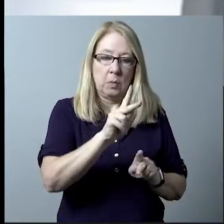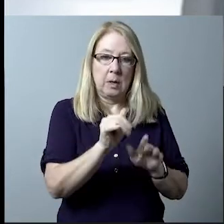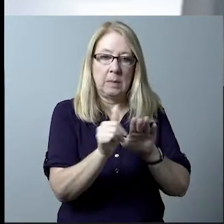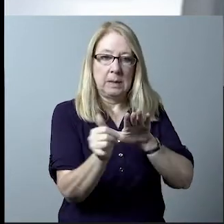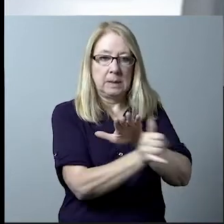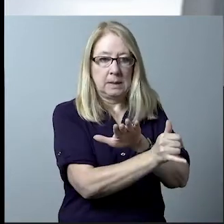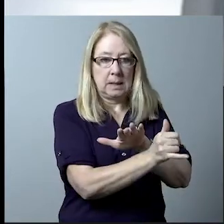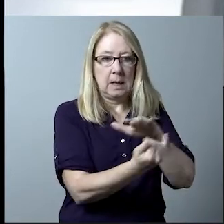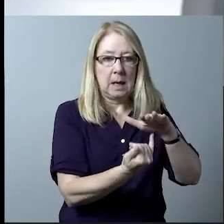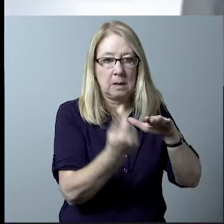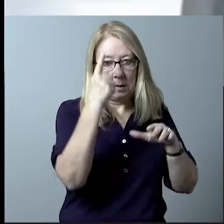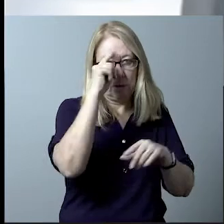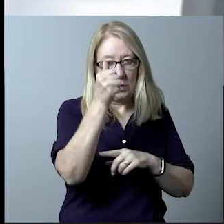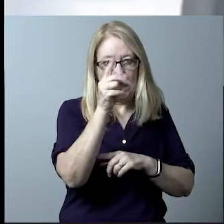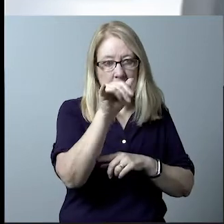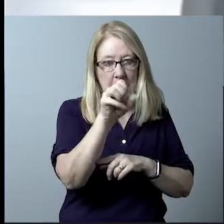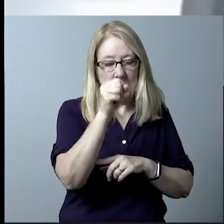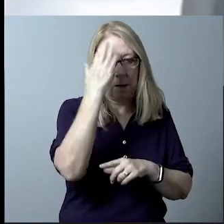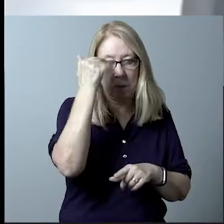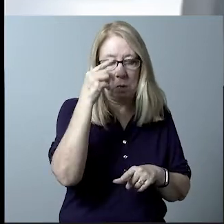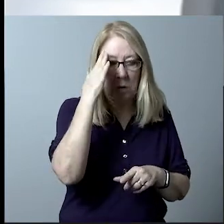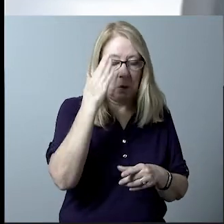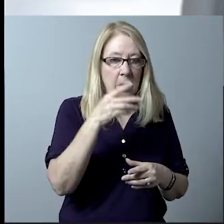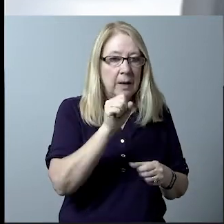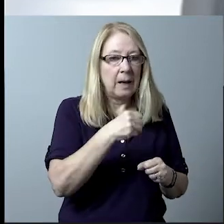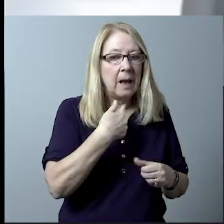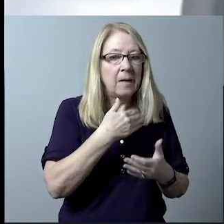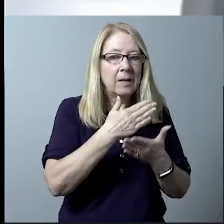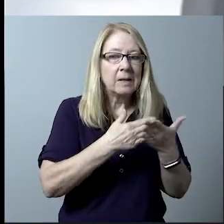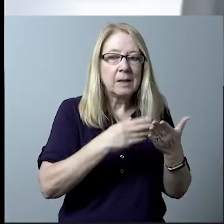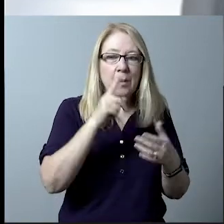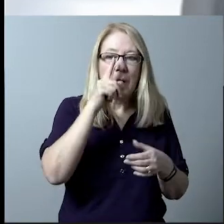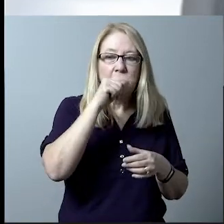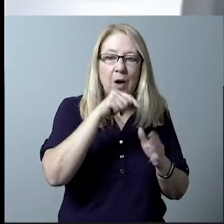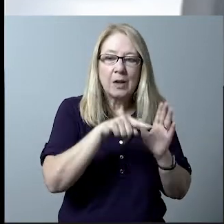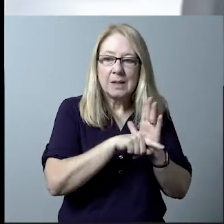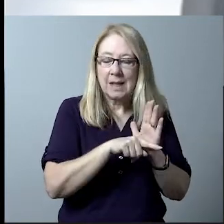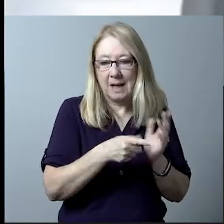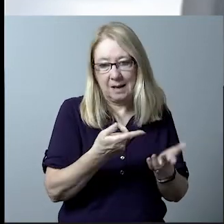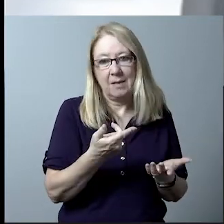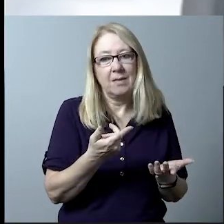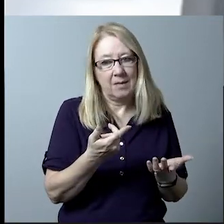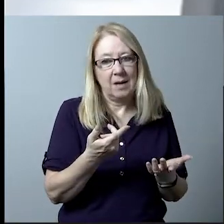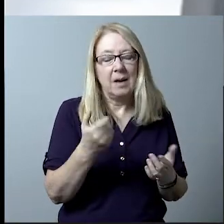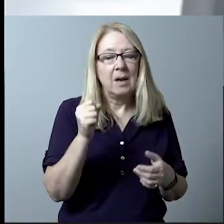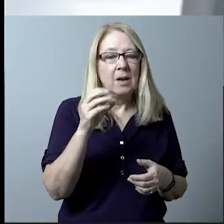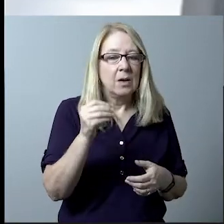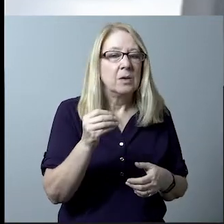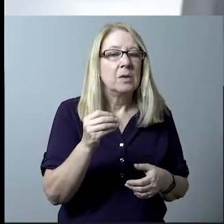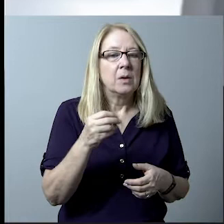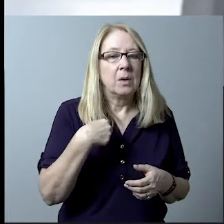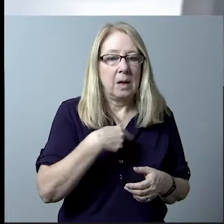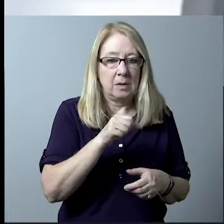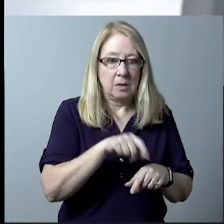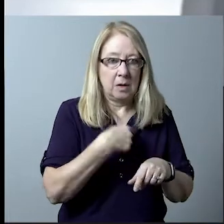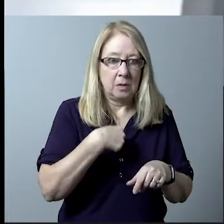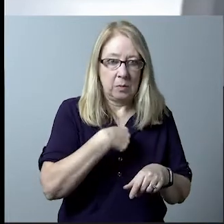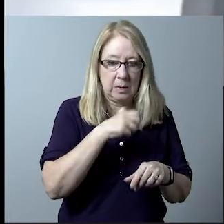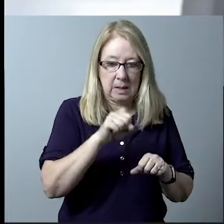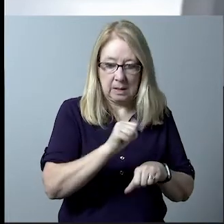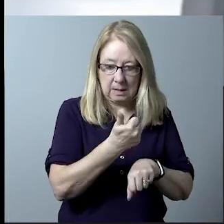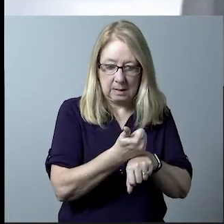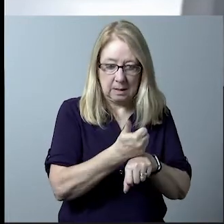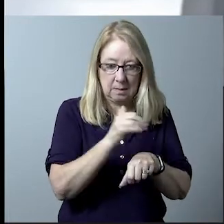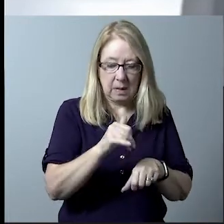sure that those individuals stay in isolation for 10 days because we know that there can be some false negative tests. So as long as we can